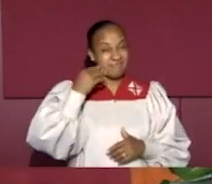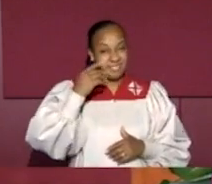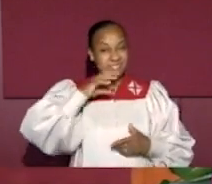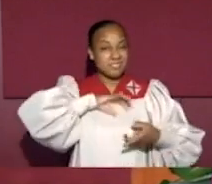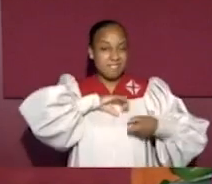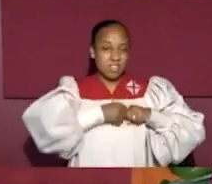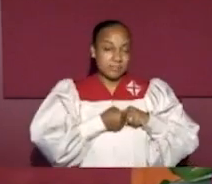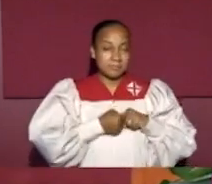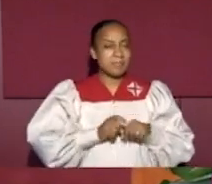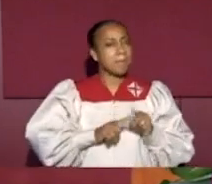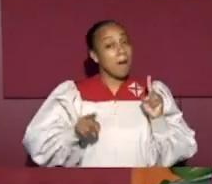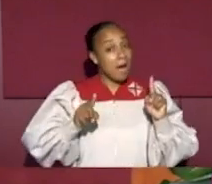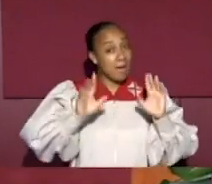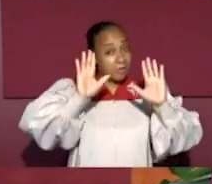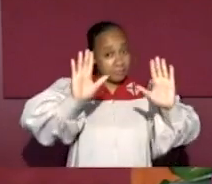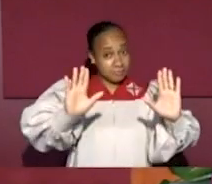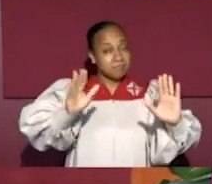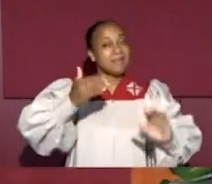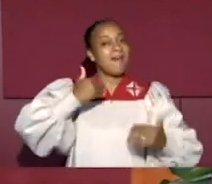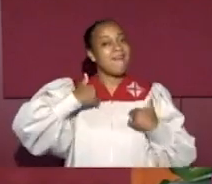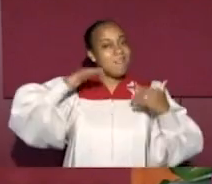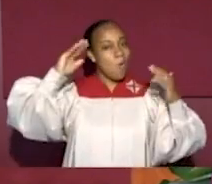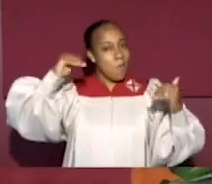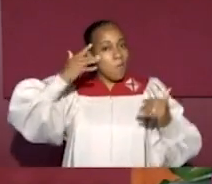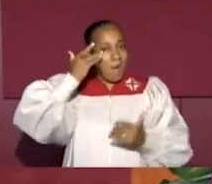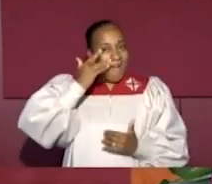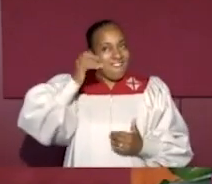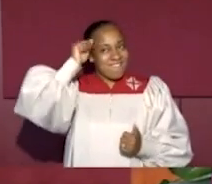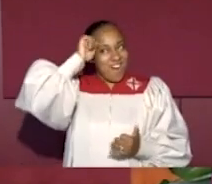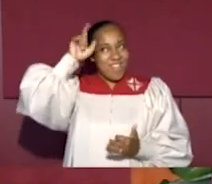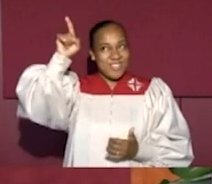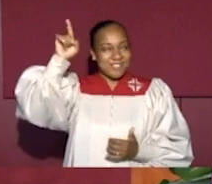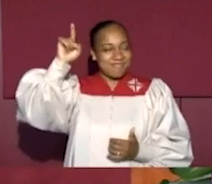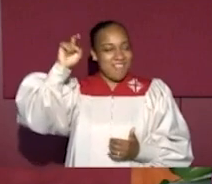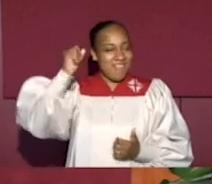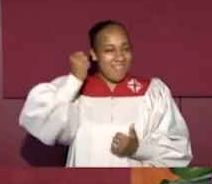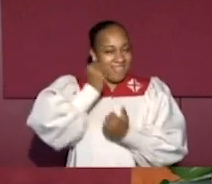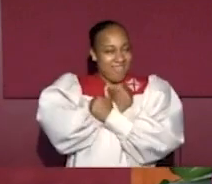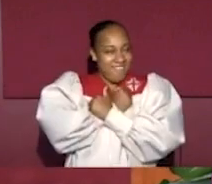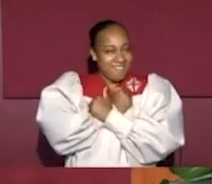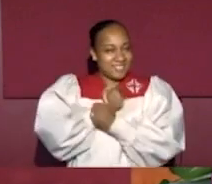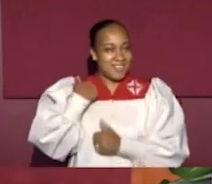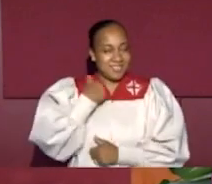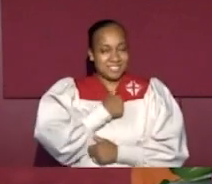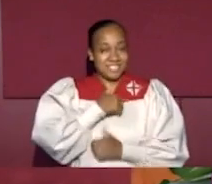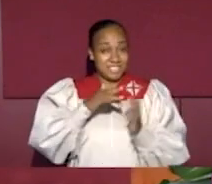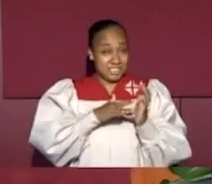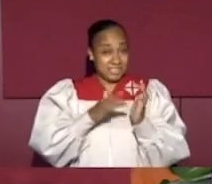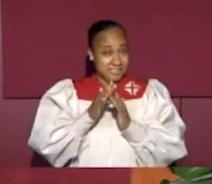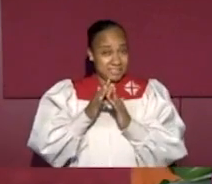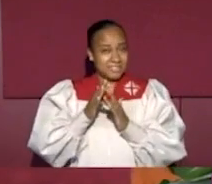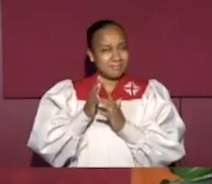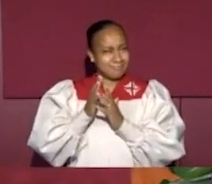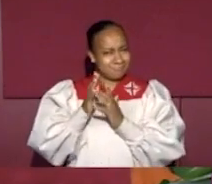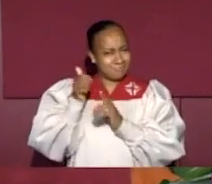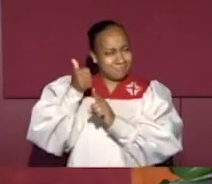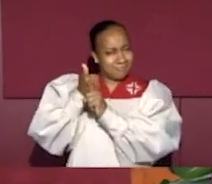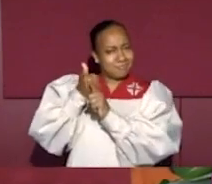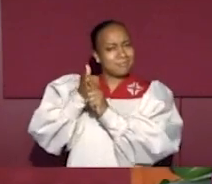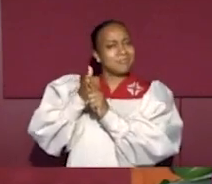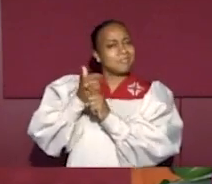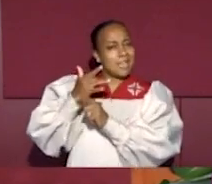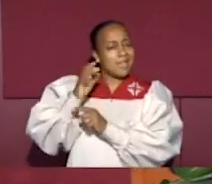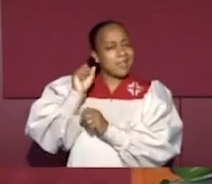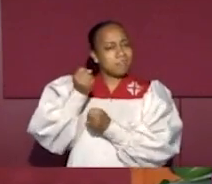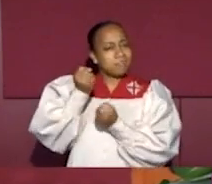sufferings. But we have hope because we have a Father who loves us. We have a Jesus, an intercessor who can be touched with